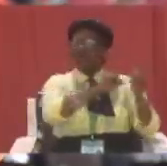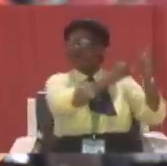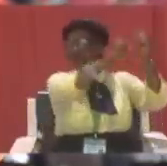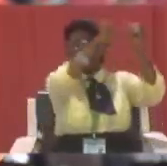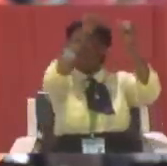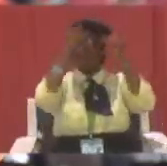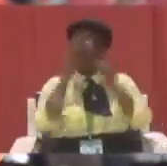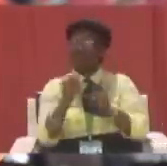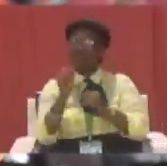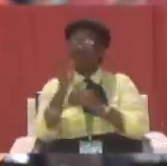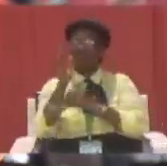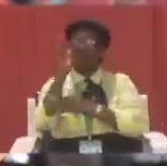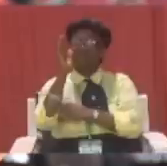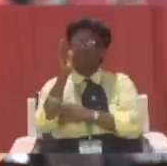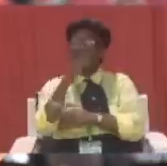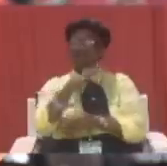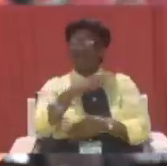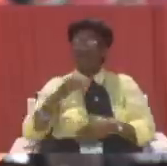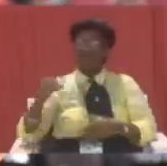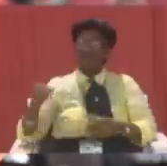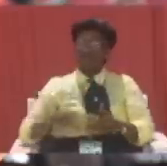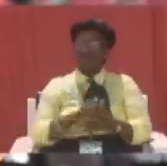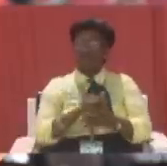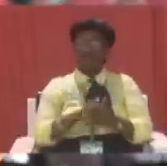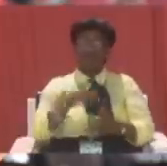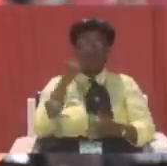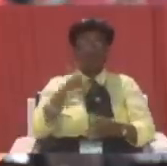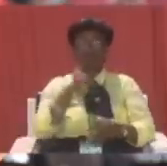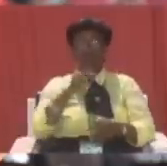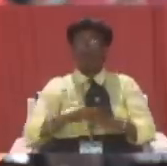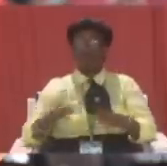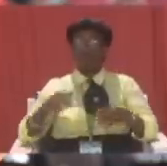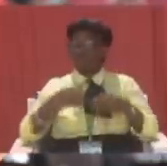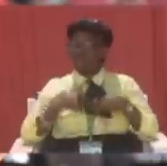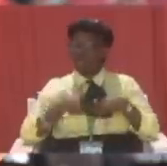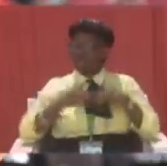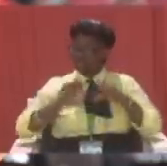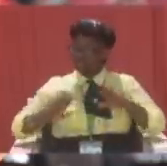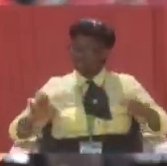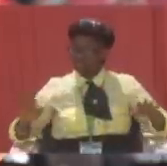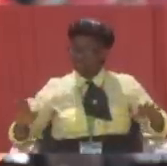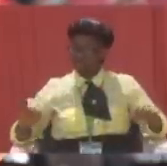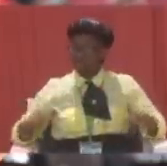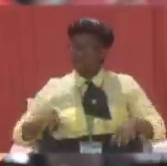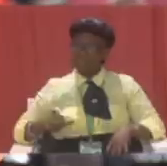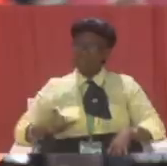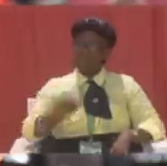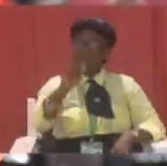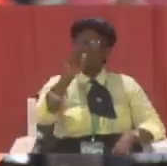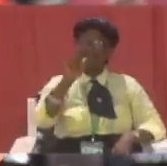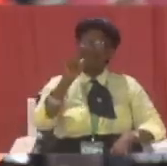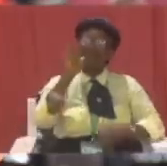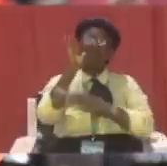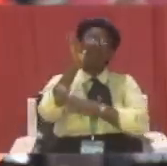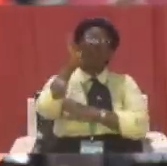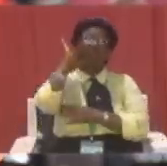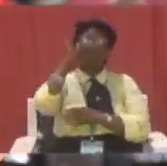that those who don't have children yet, God will remember them tonight.